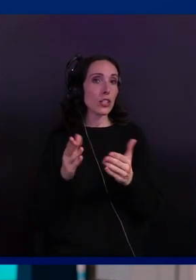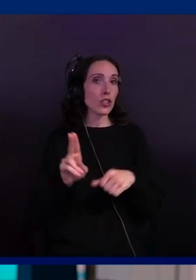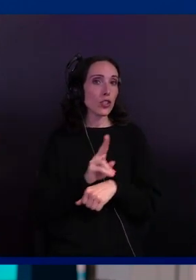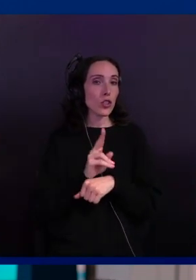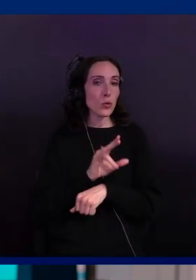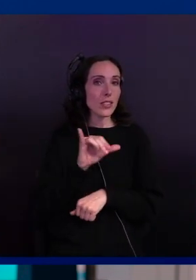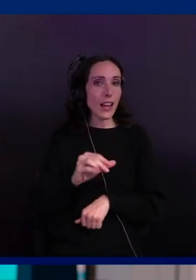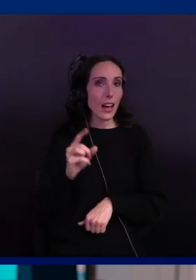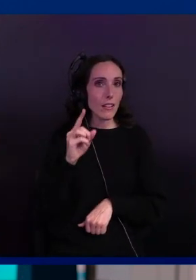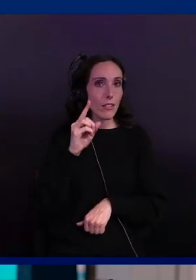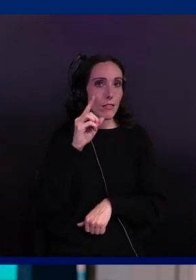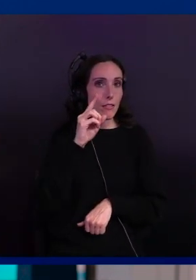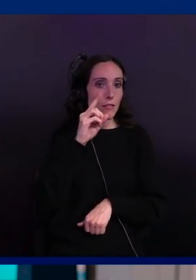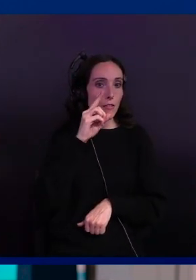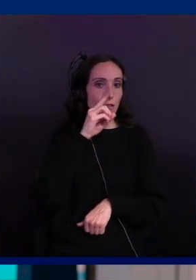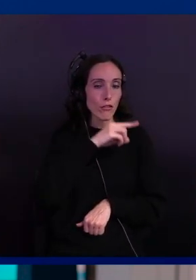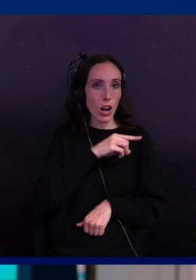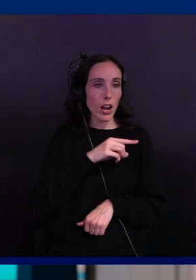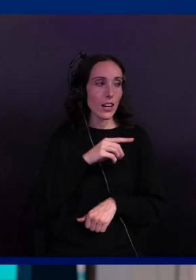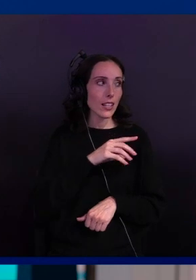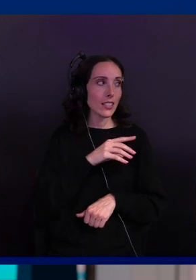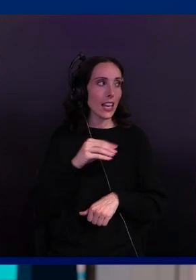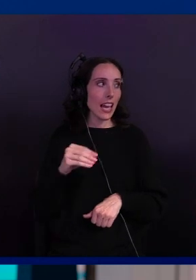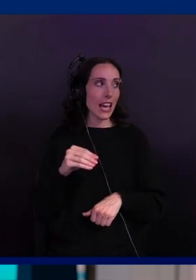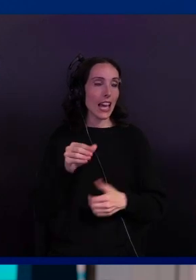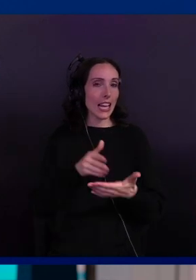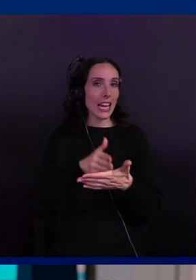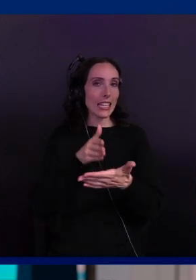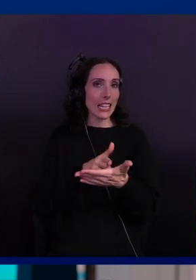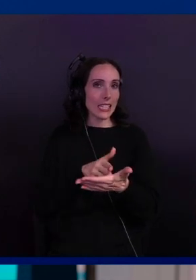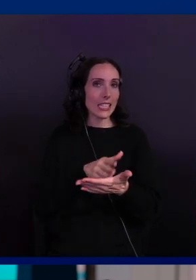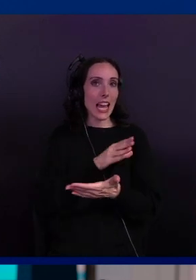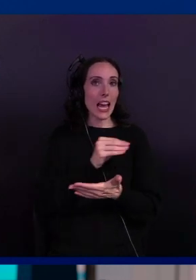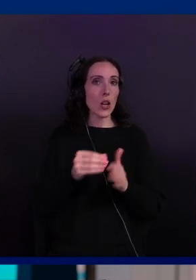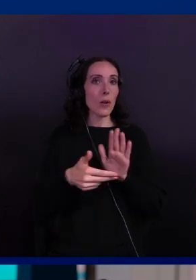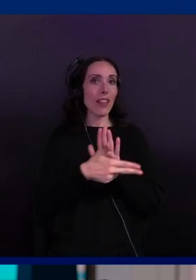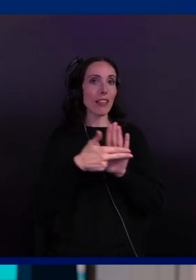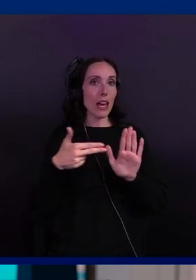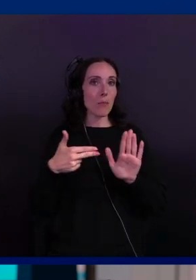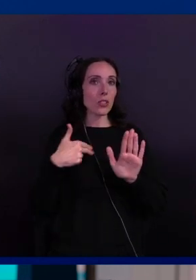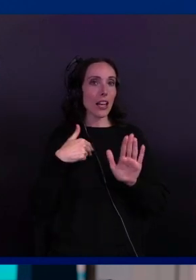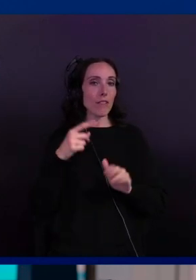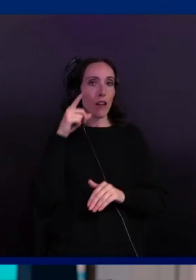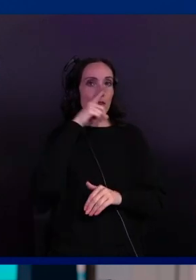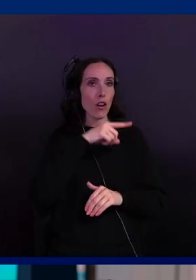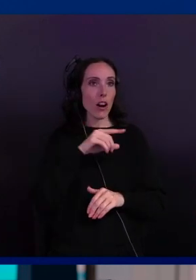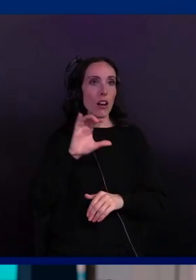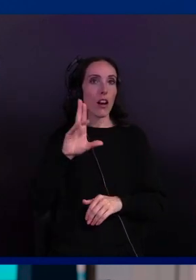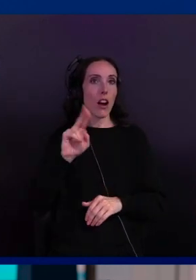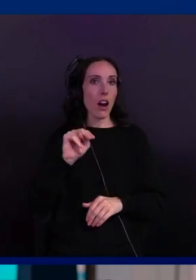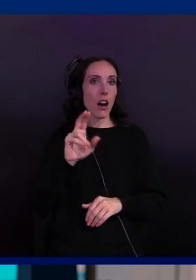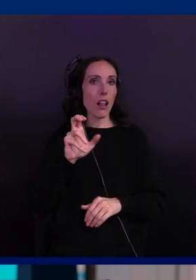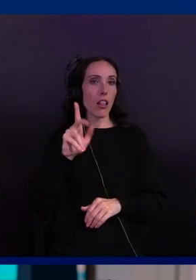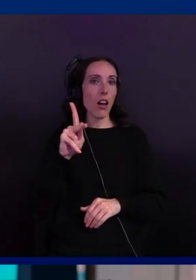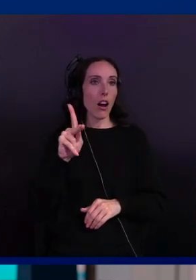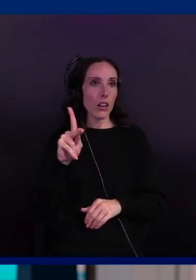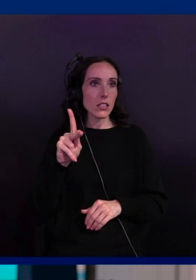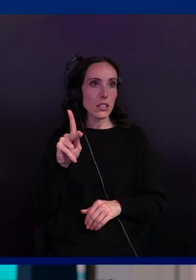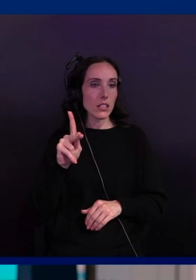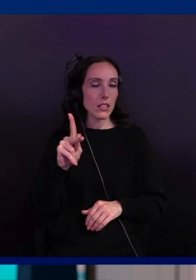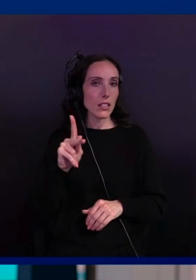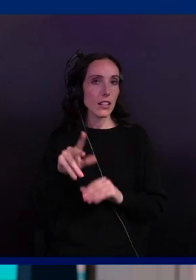is the sum of the data. At least you need to have 10,000 records with the labels, whether fraud or not. Out of the 10,000 records,